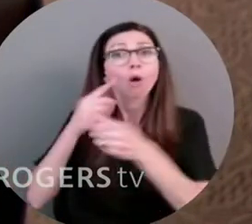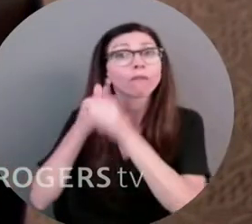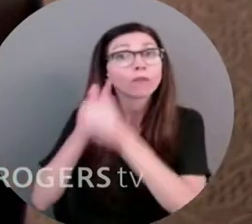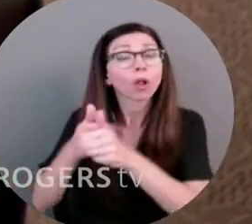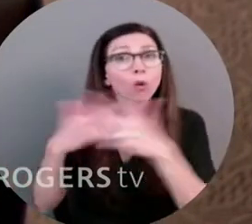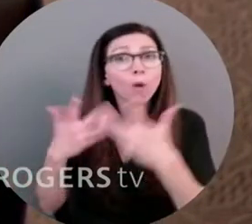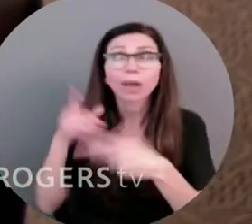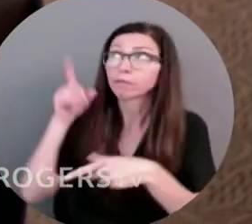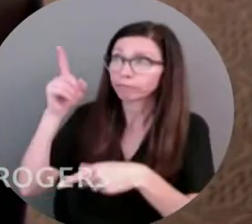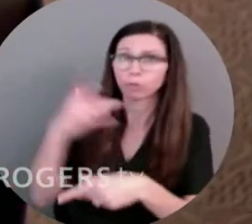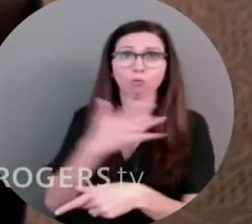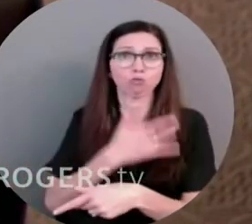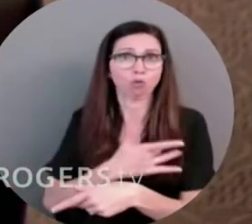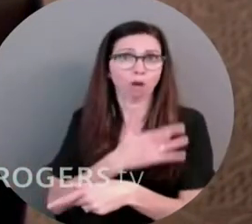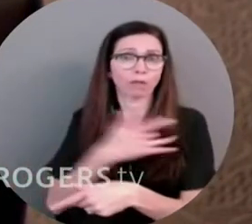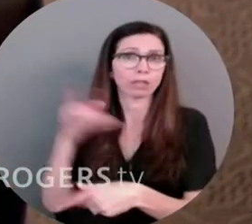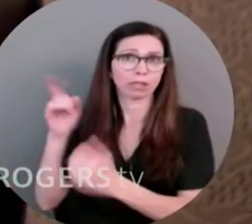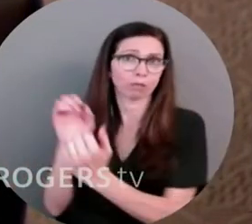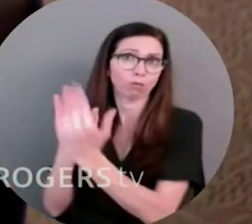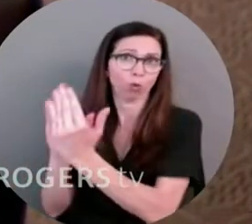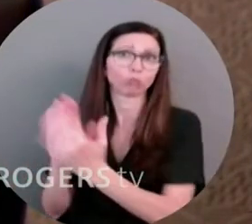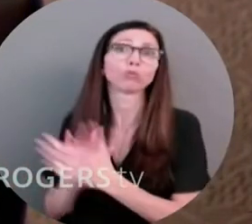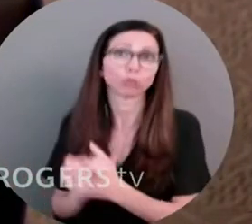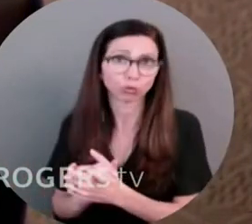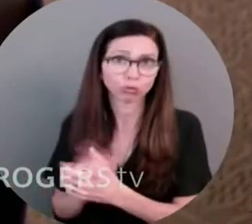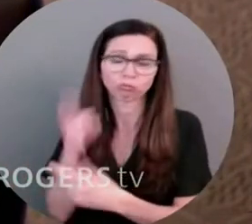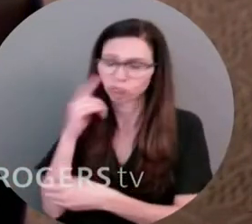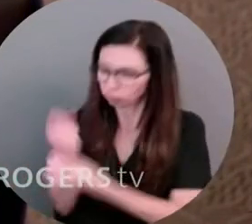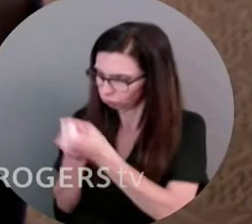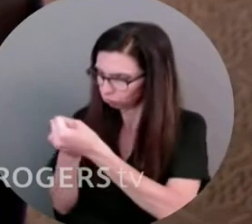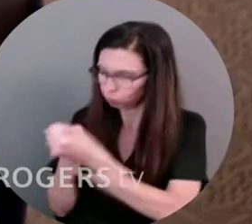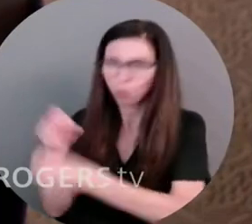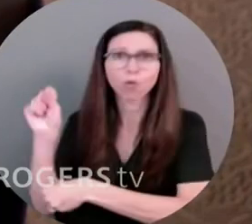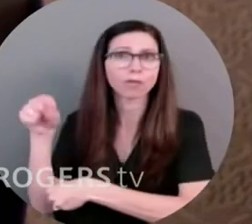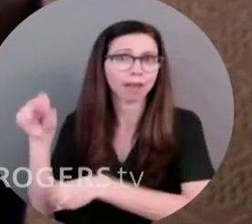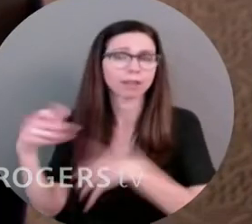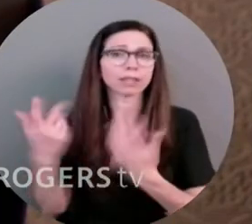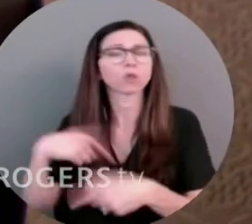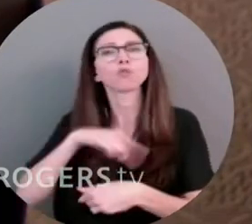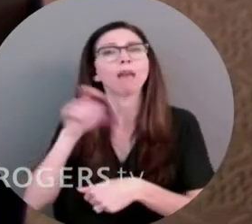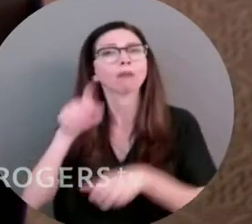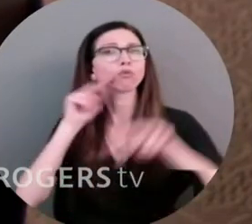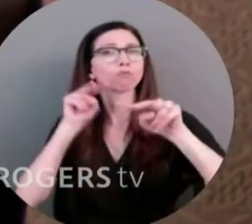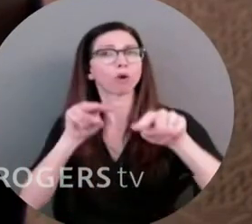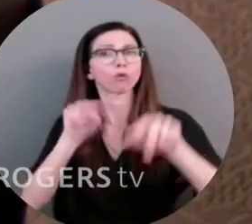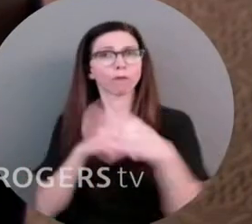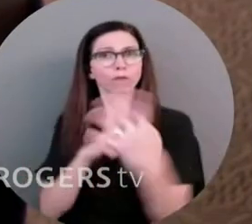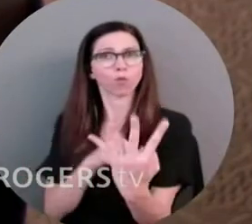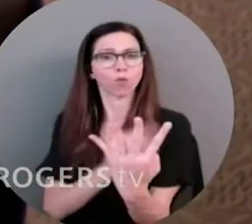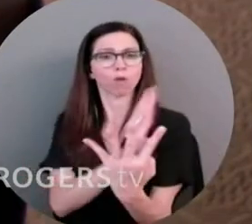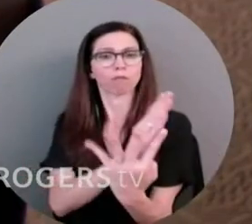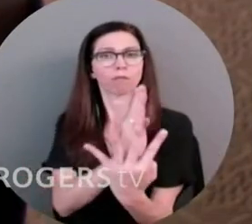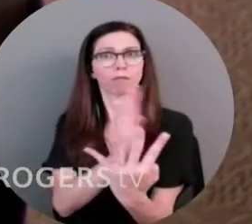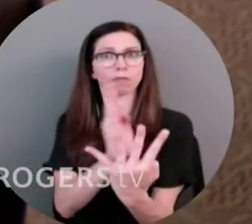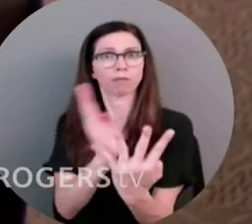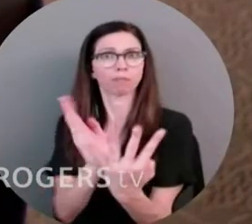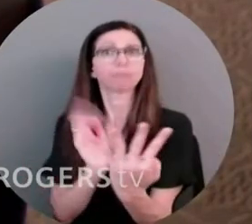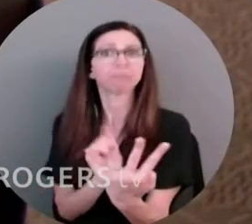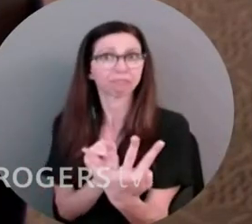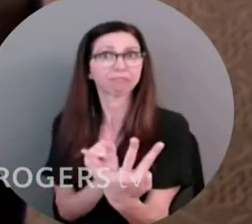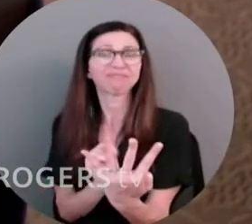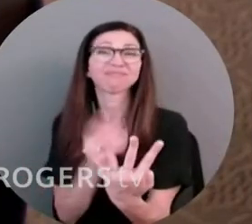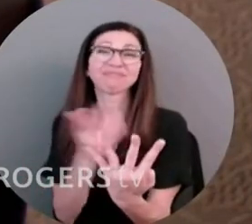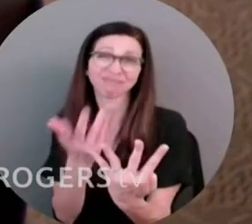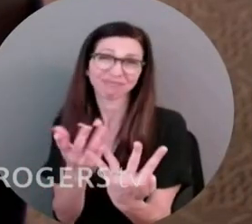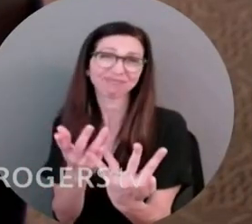support the provincial framework, that there's 4 dimensions to monitor. No surprise, those are the 4 dimensions